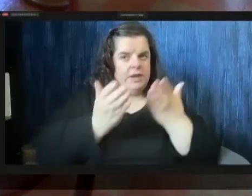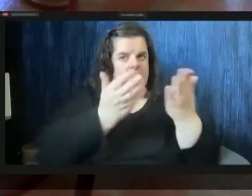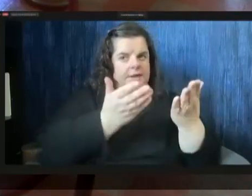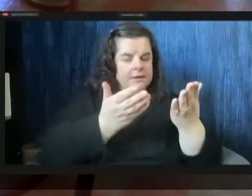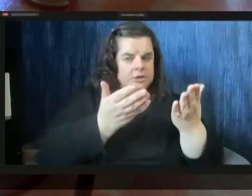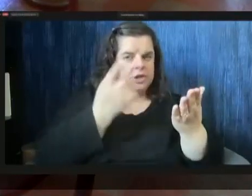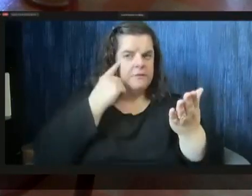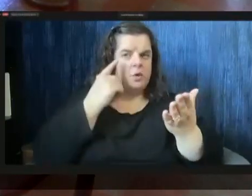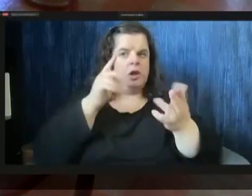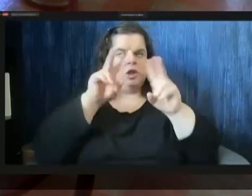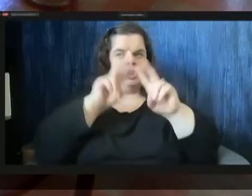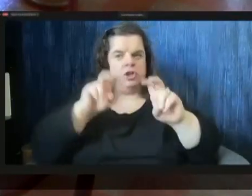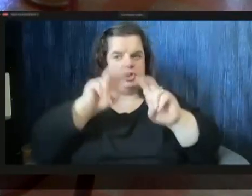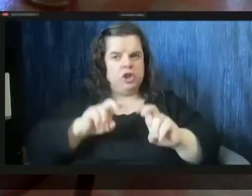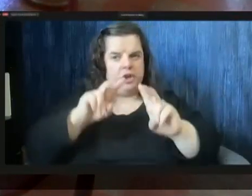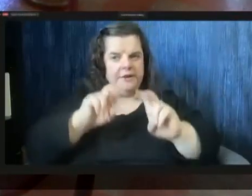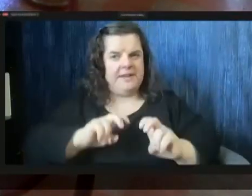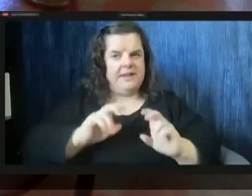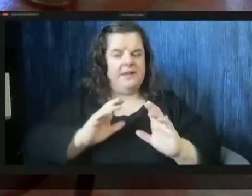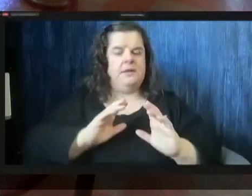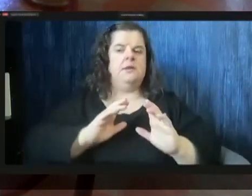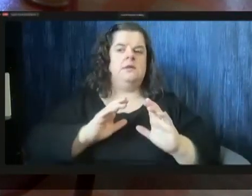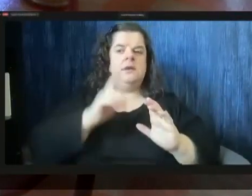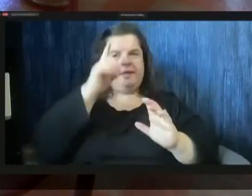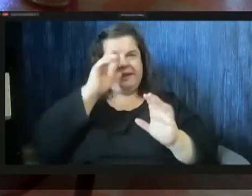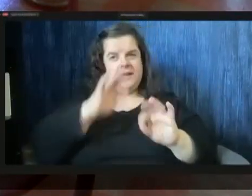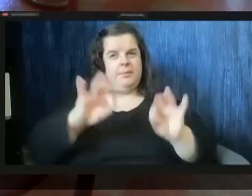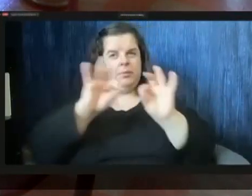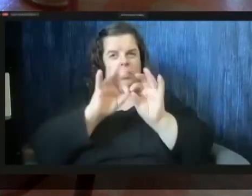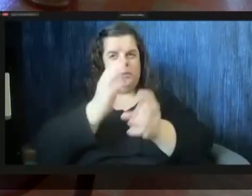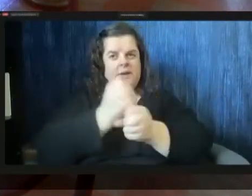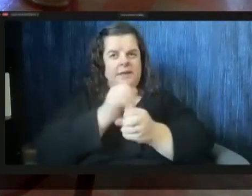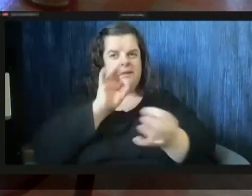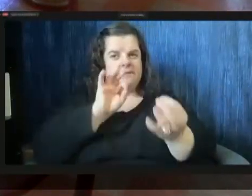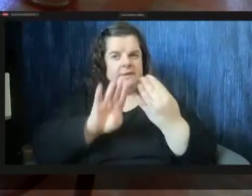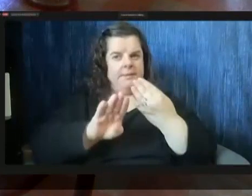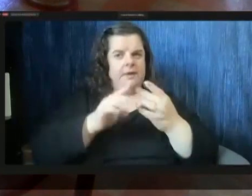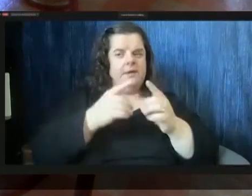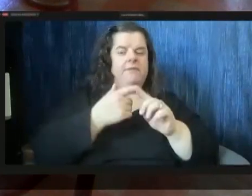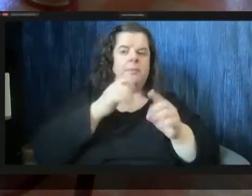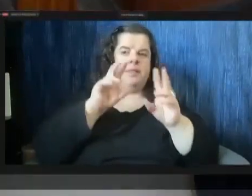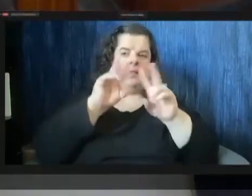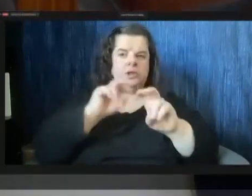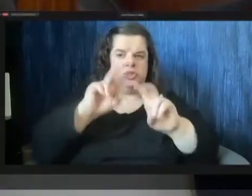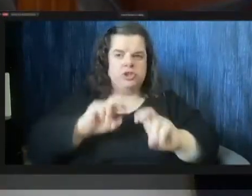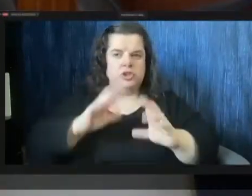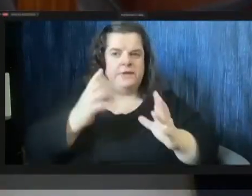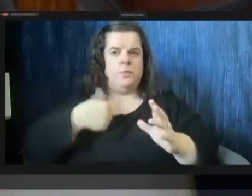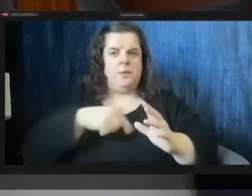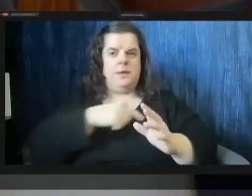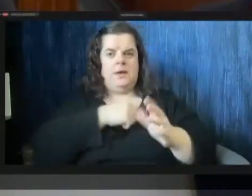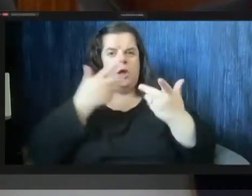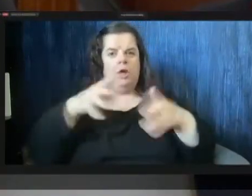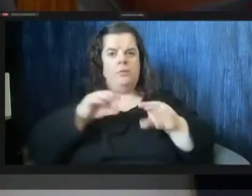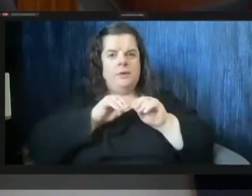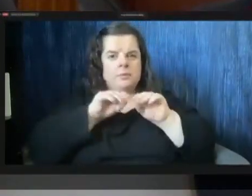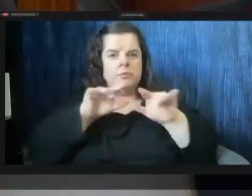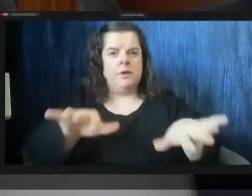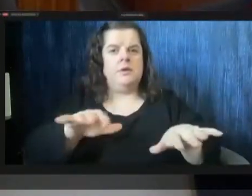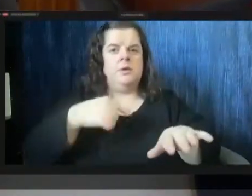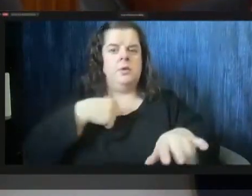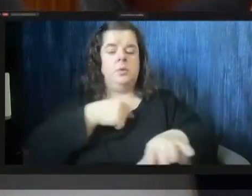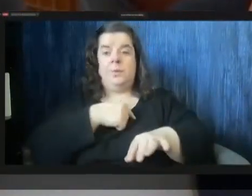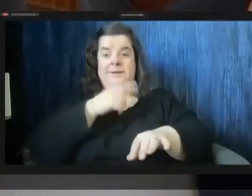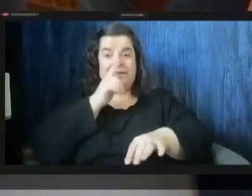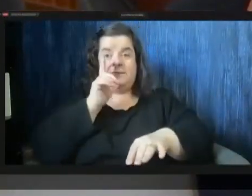the survey. I mean, I think it is important for us to get the feedback from the surveys that we did put out. We obviously have talked about